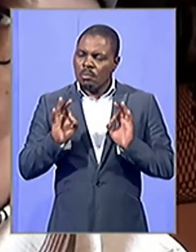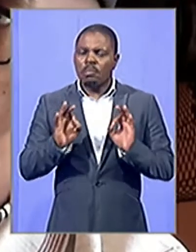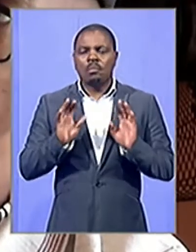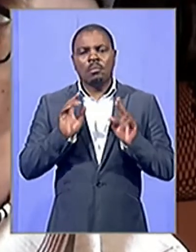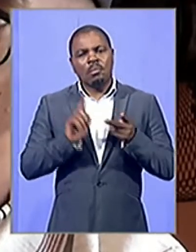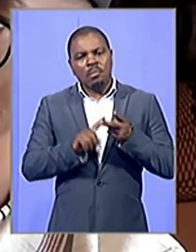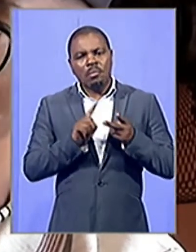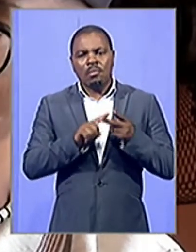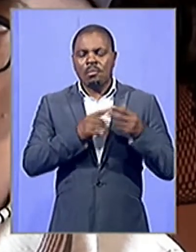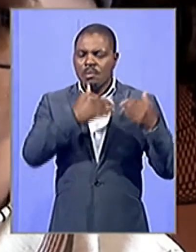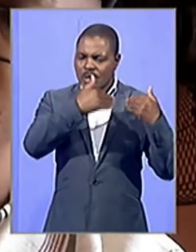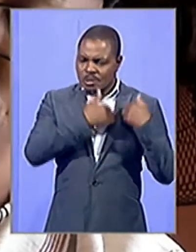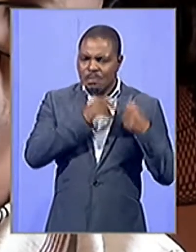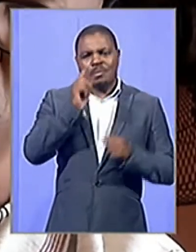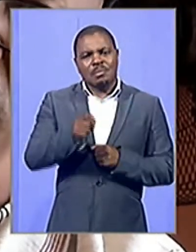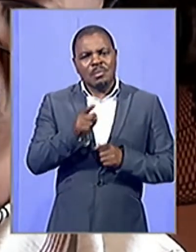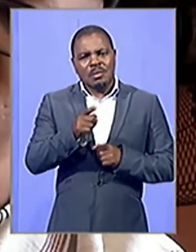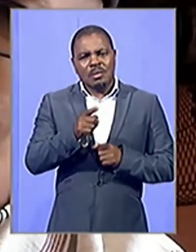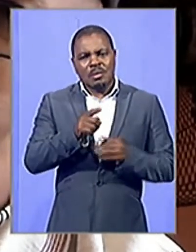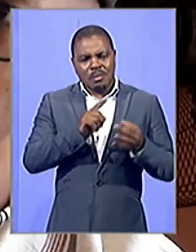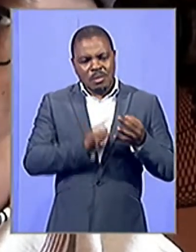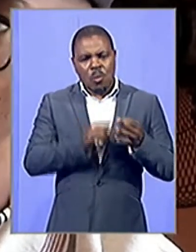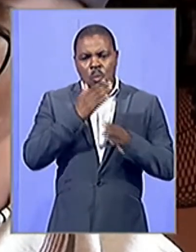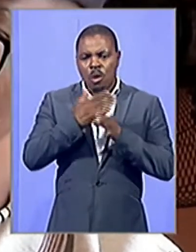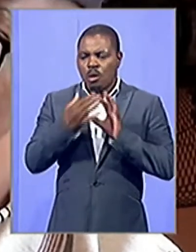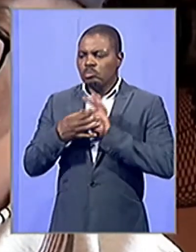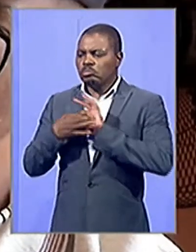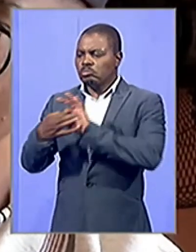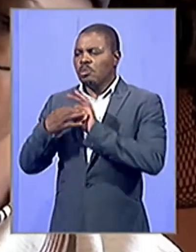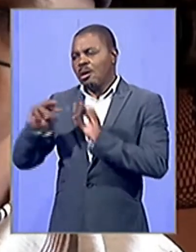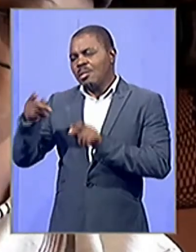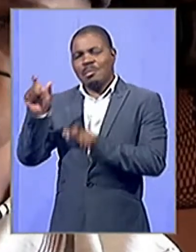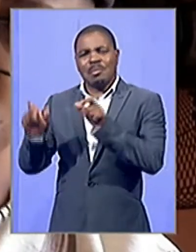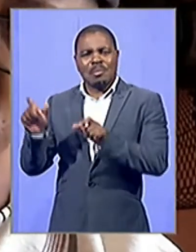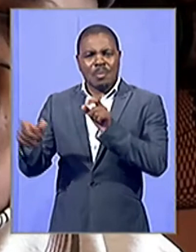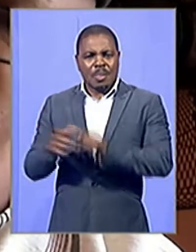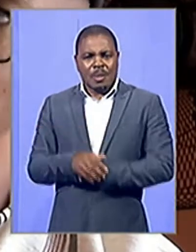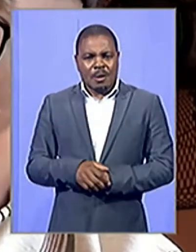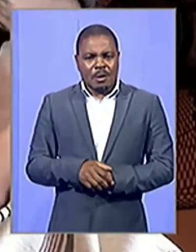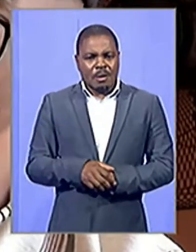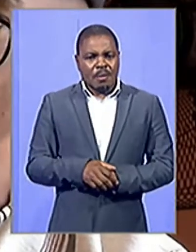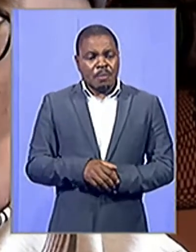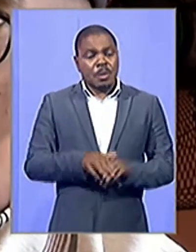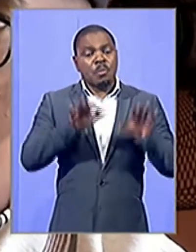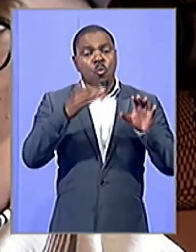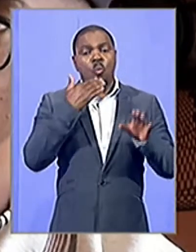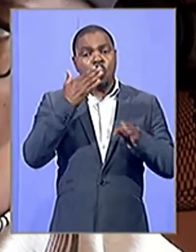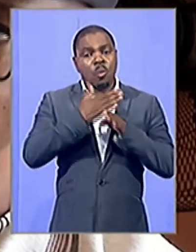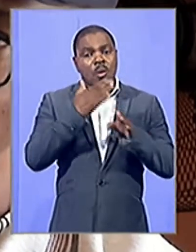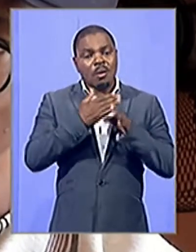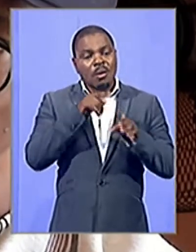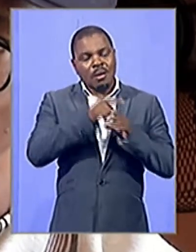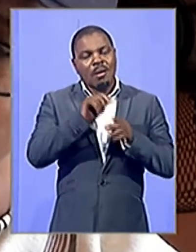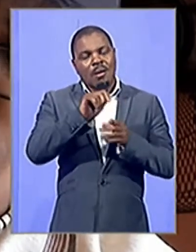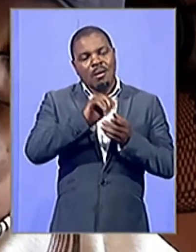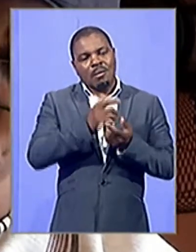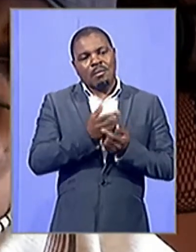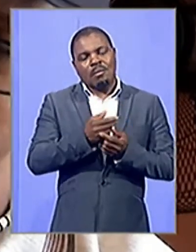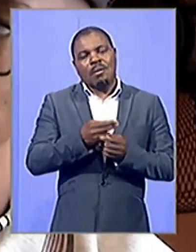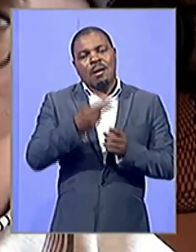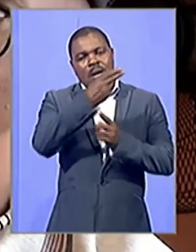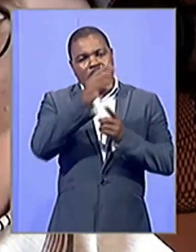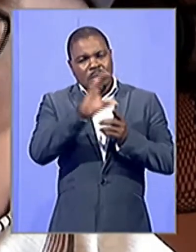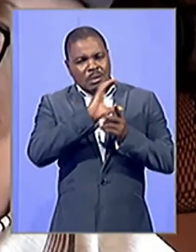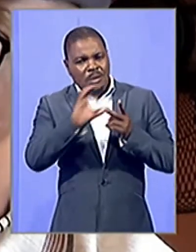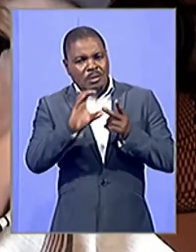ba nne le boikanyego, ba ba dirang le batho ba bangwe. Batho ba dirang lefapha la botaki le setso mo Kapa Bokone